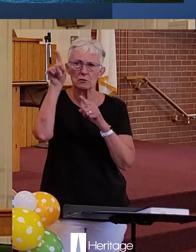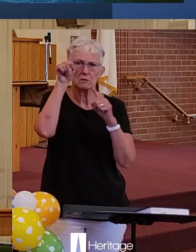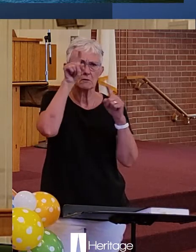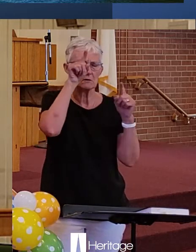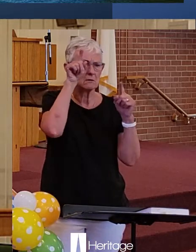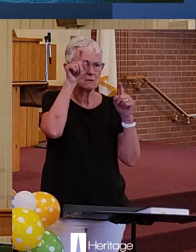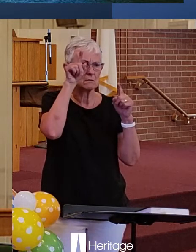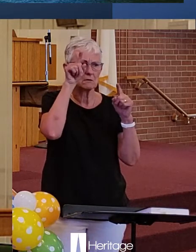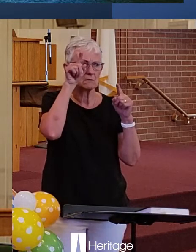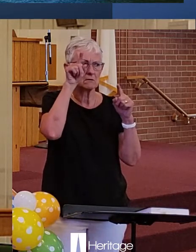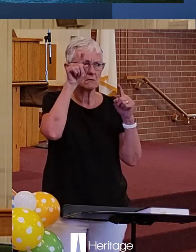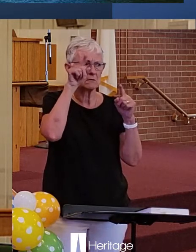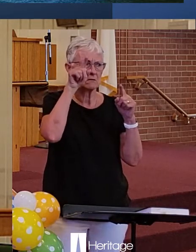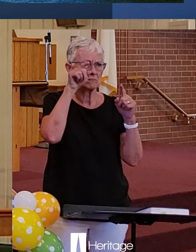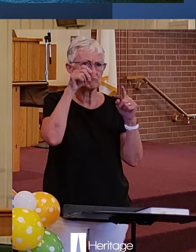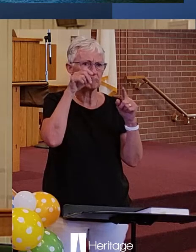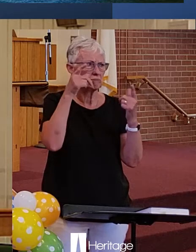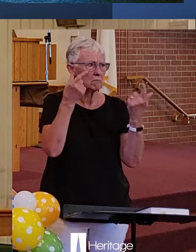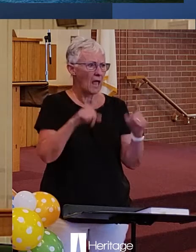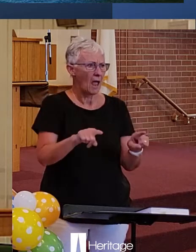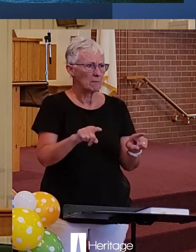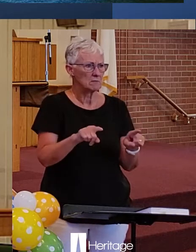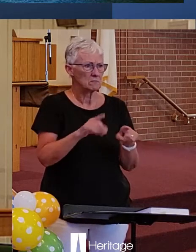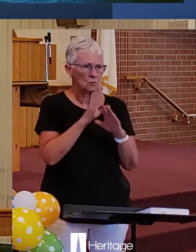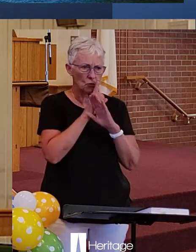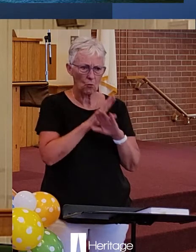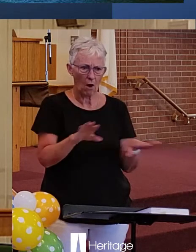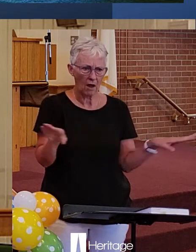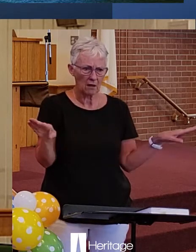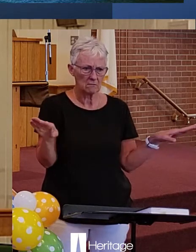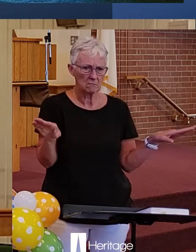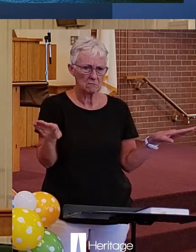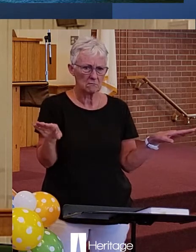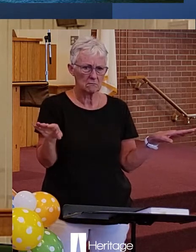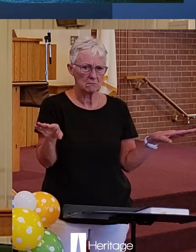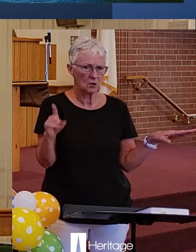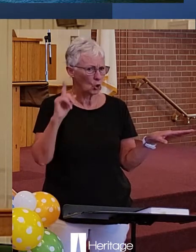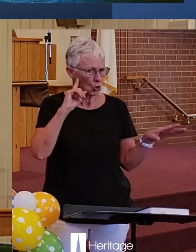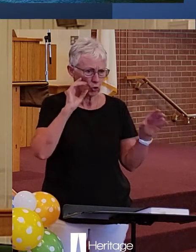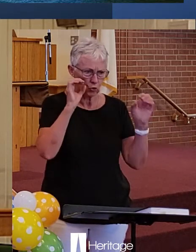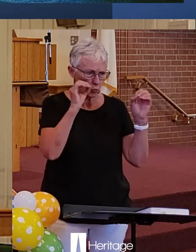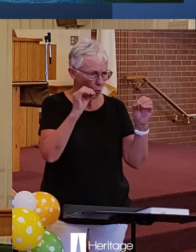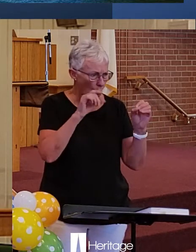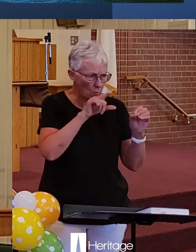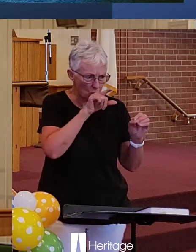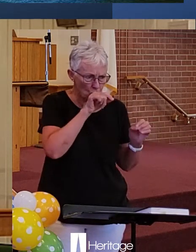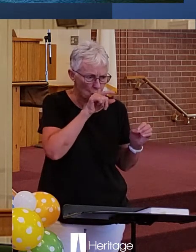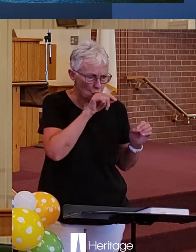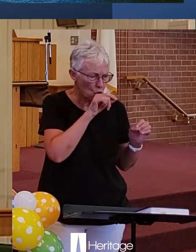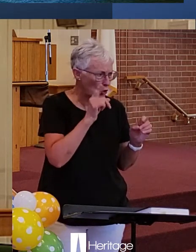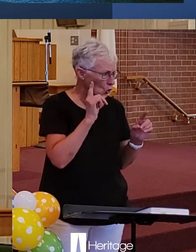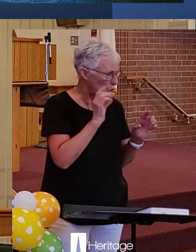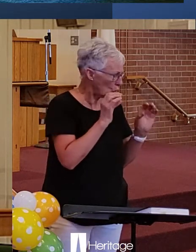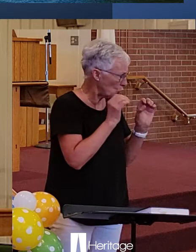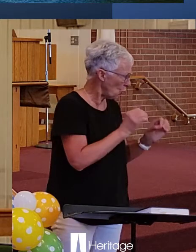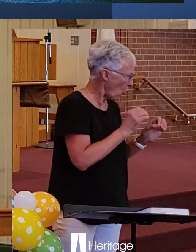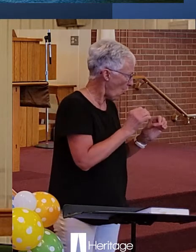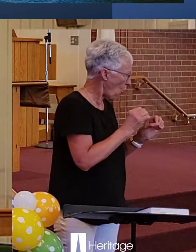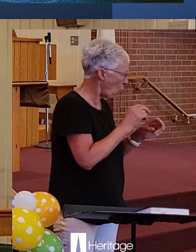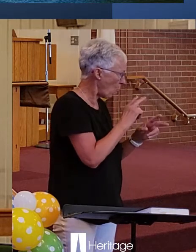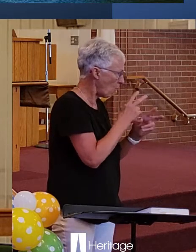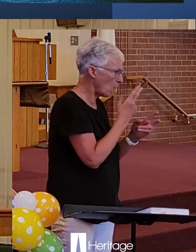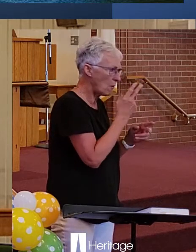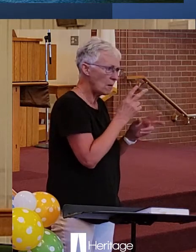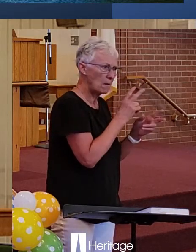calling, the insects stopped buzzing, and I gave up seeing anything from behind the trees, and